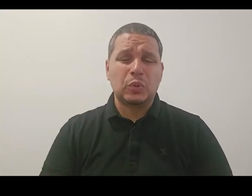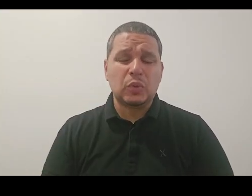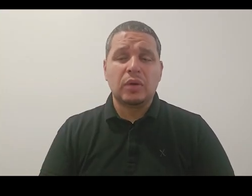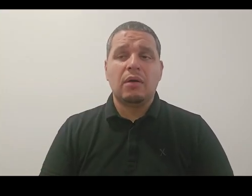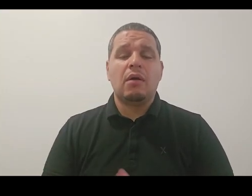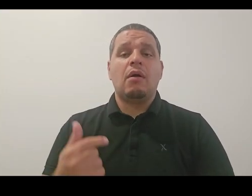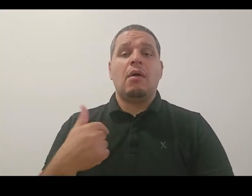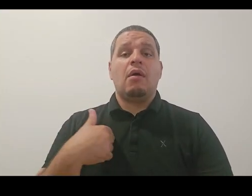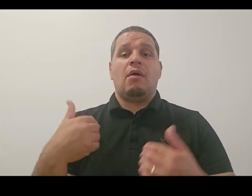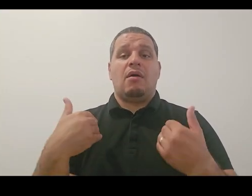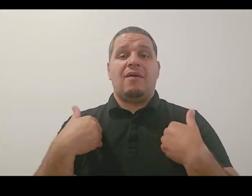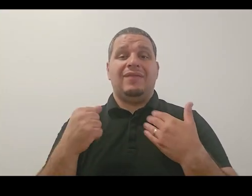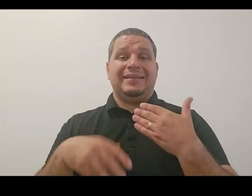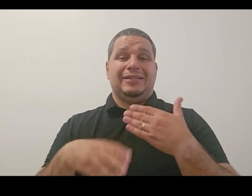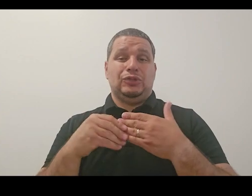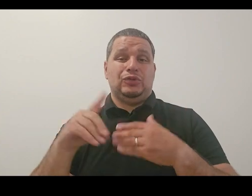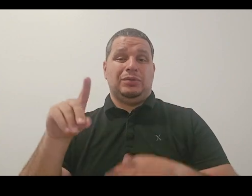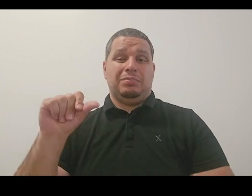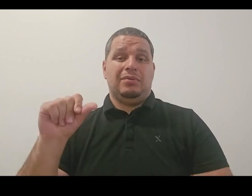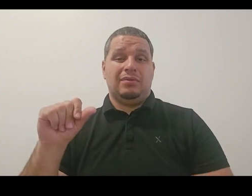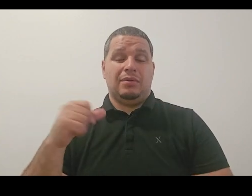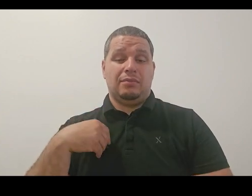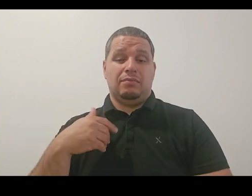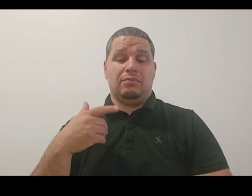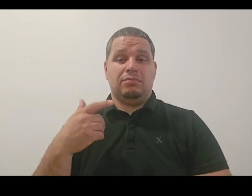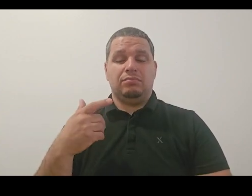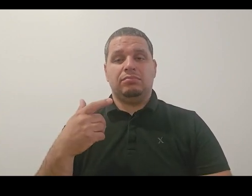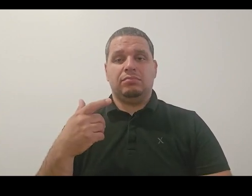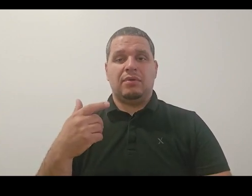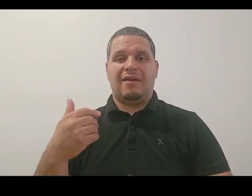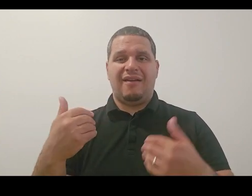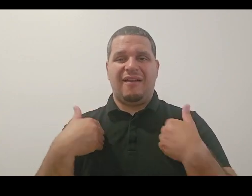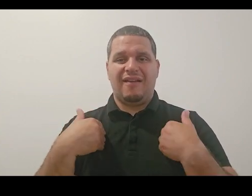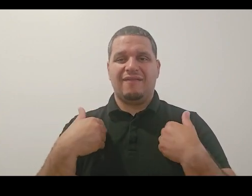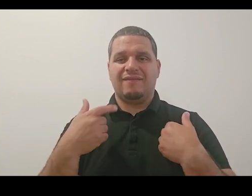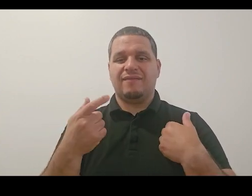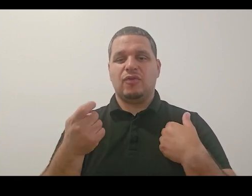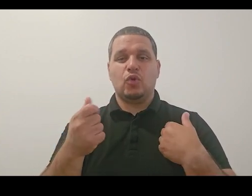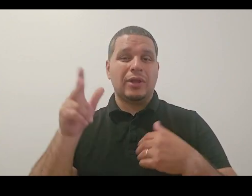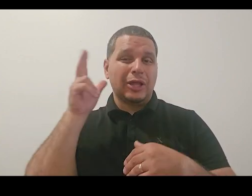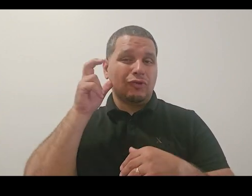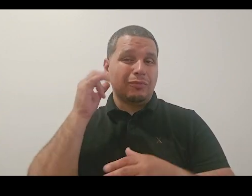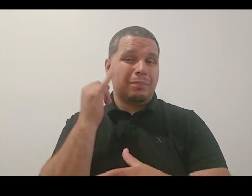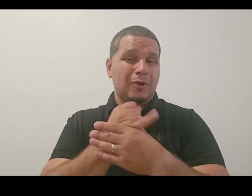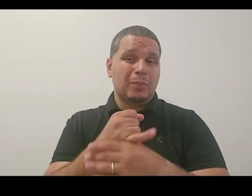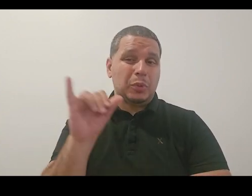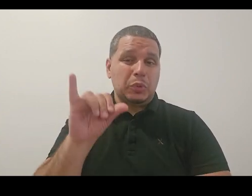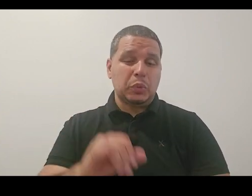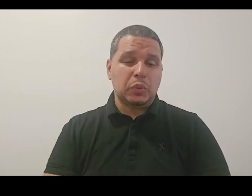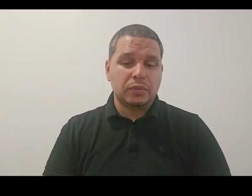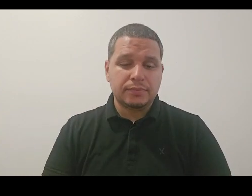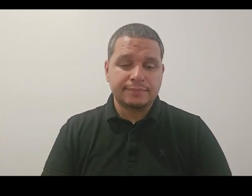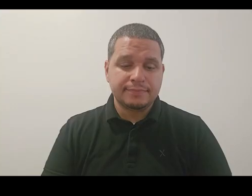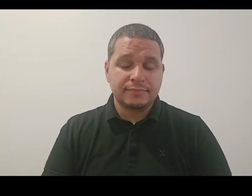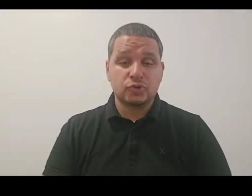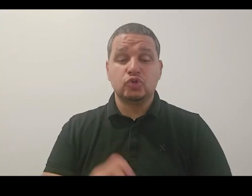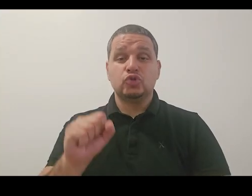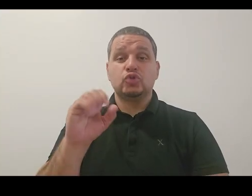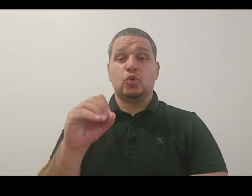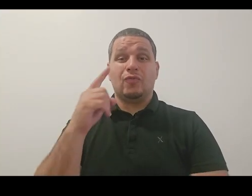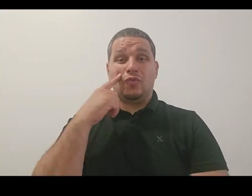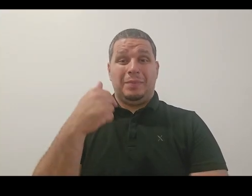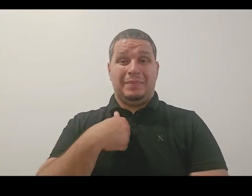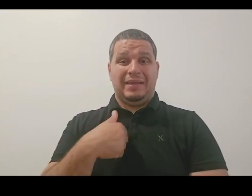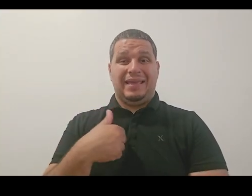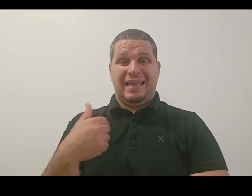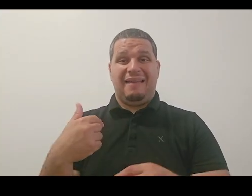Like I have additional disabilities besides for blindness. Like I have a little bit of a hearing impairment. And so